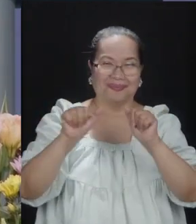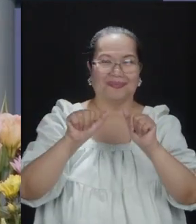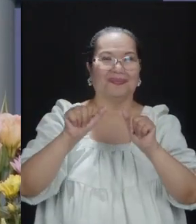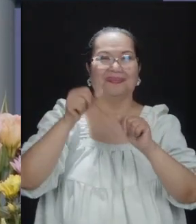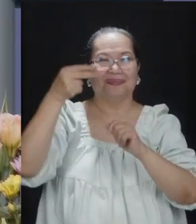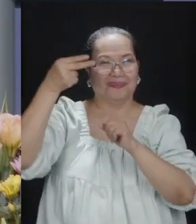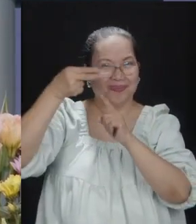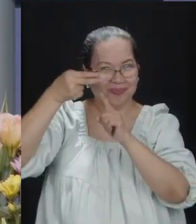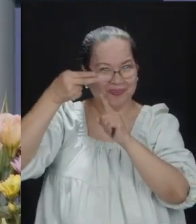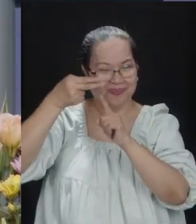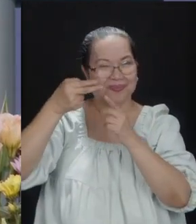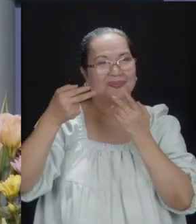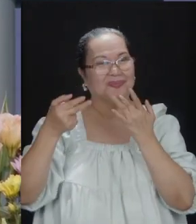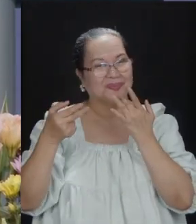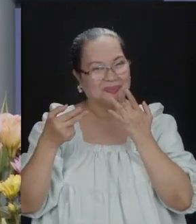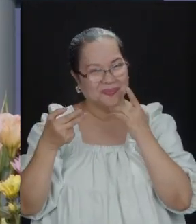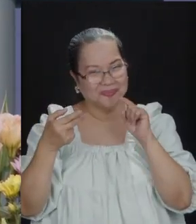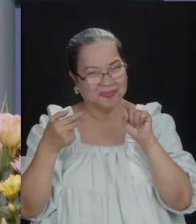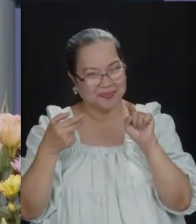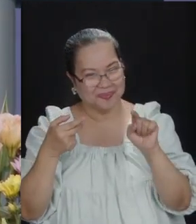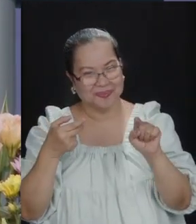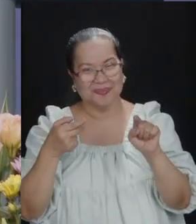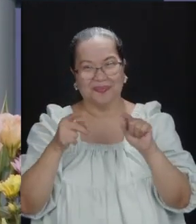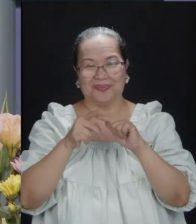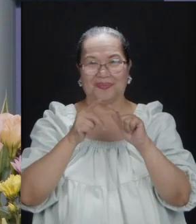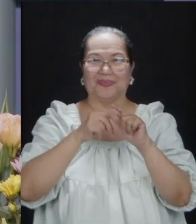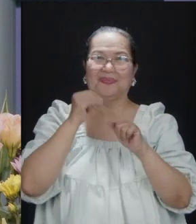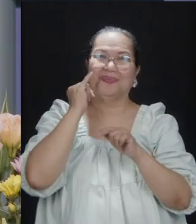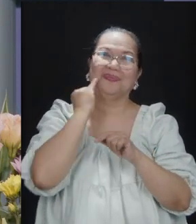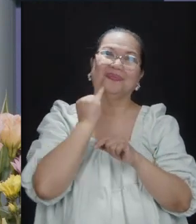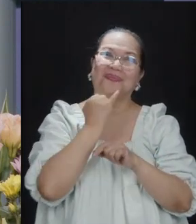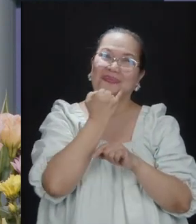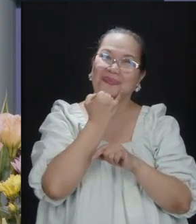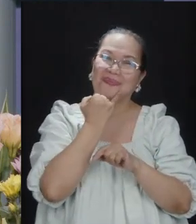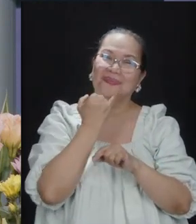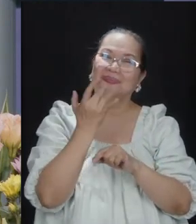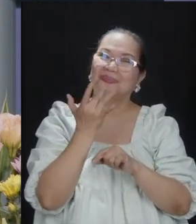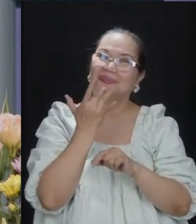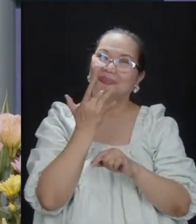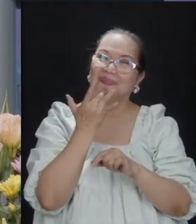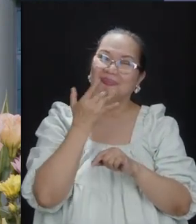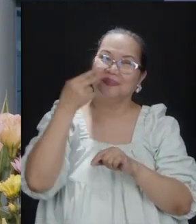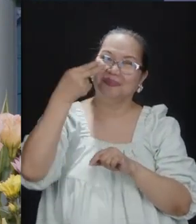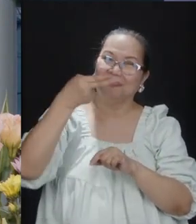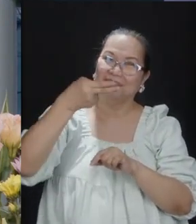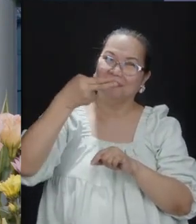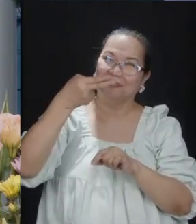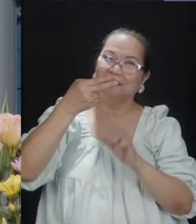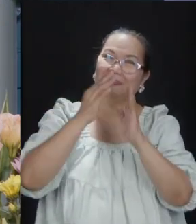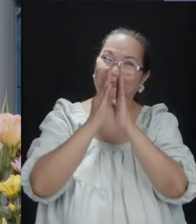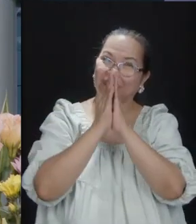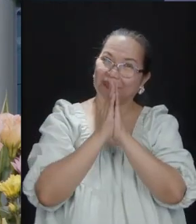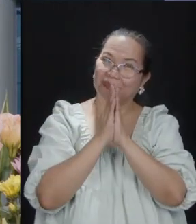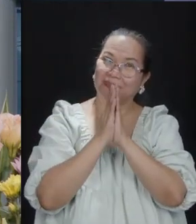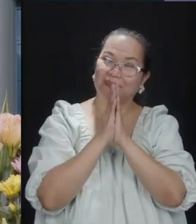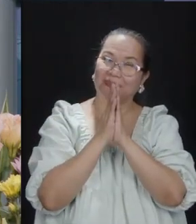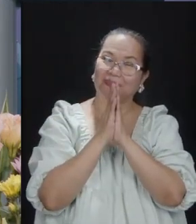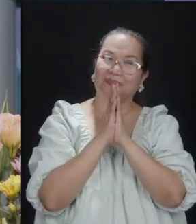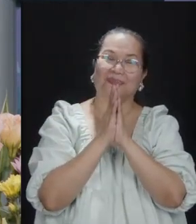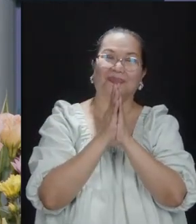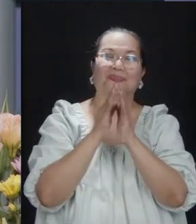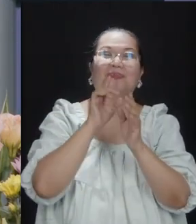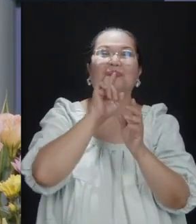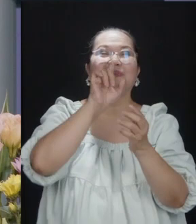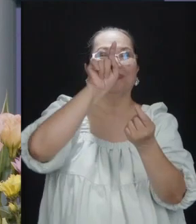Hannah's favor and in Israel's favor. So Hannah's prayer was spot